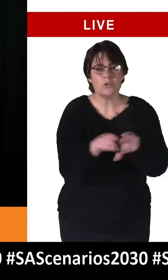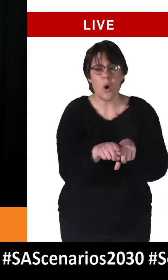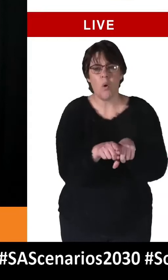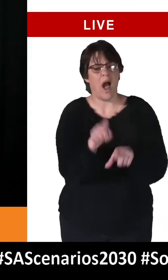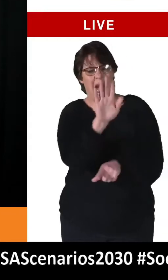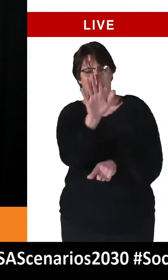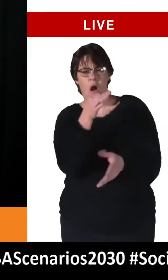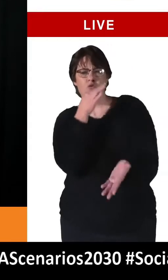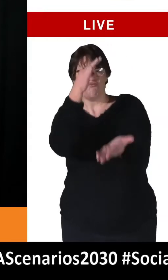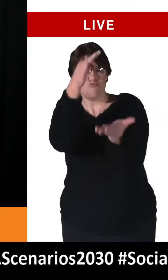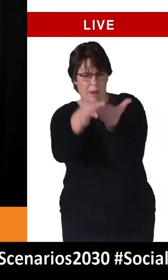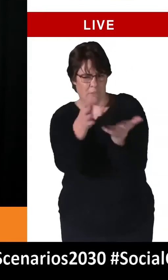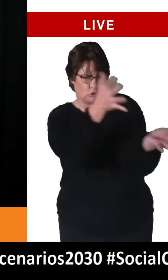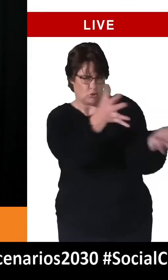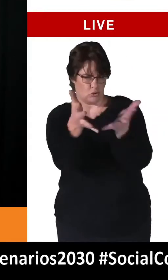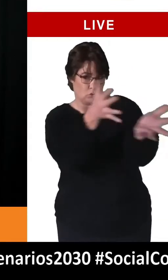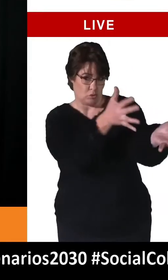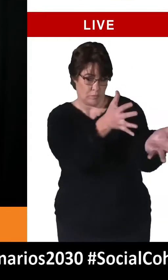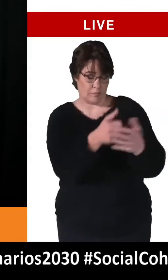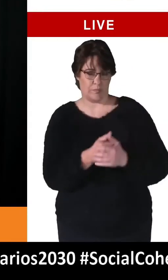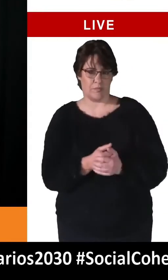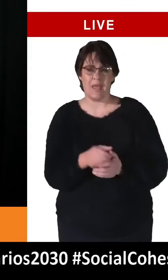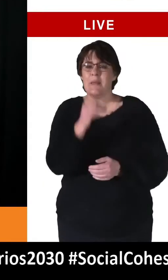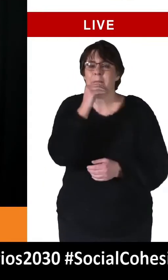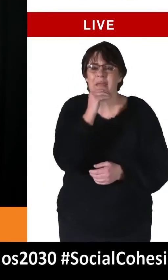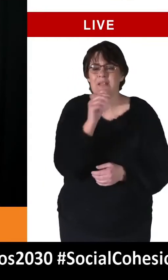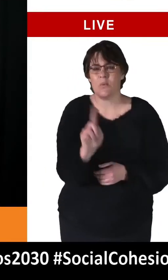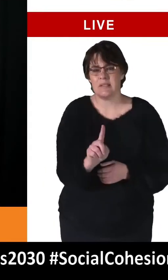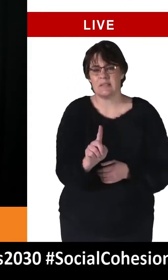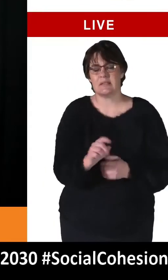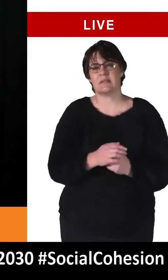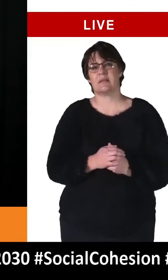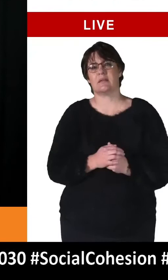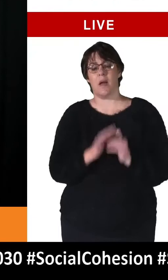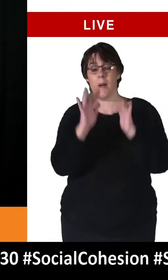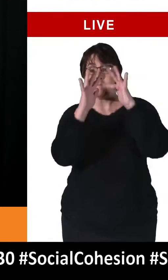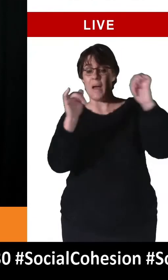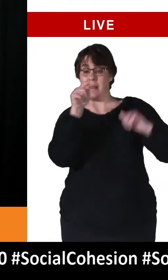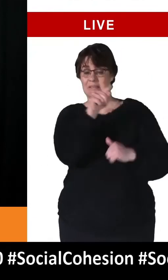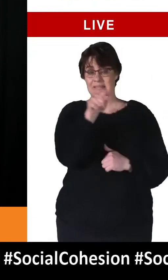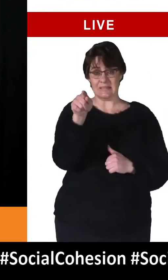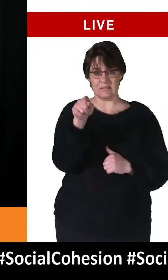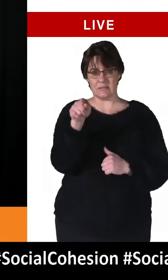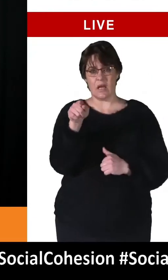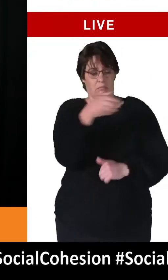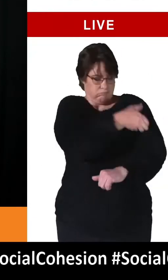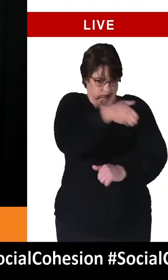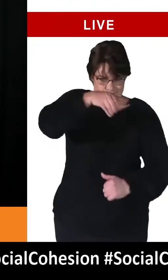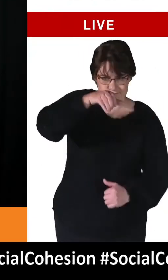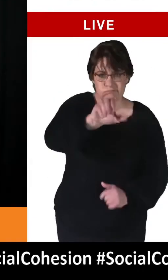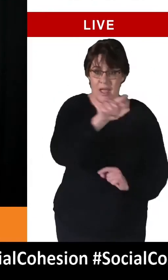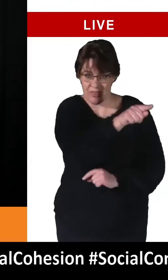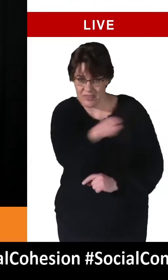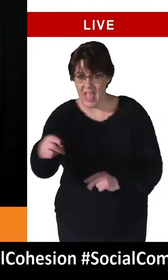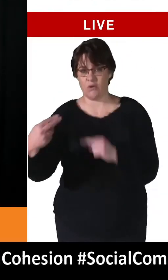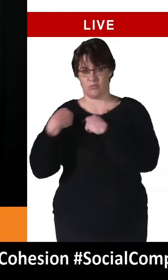make recommendations. It means that the Parliament, having been given the responsibility